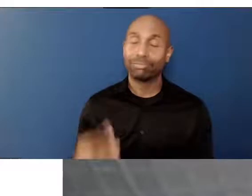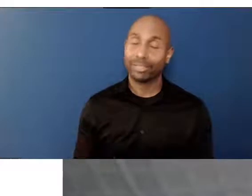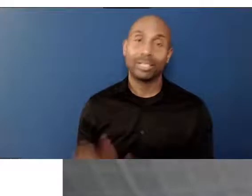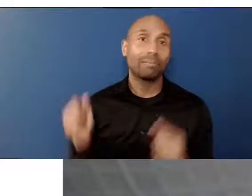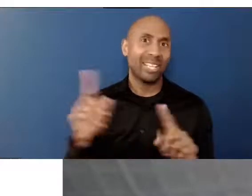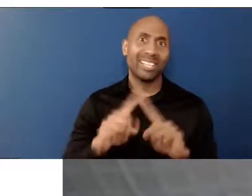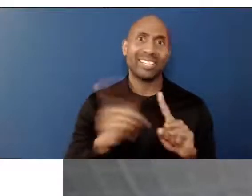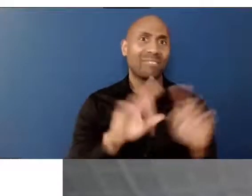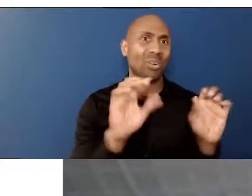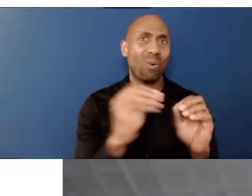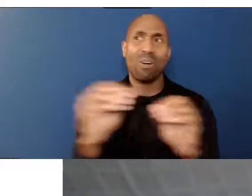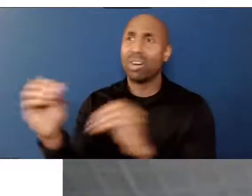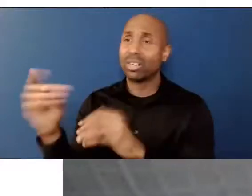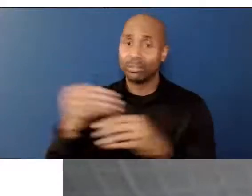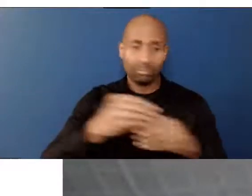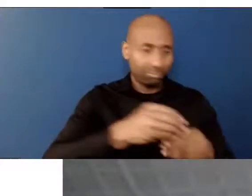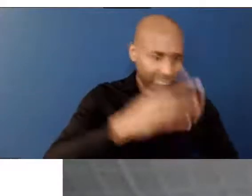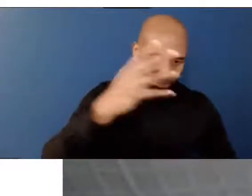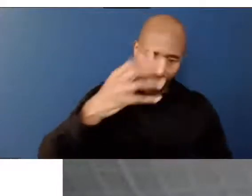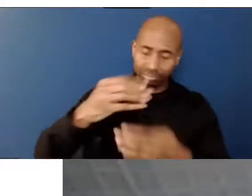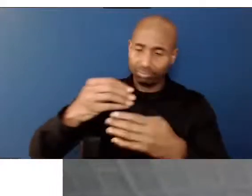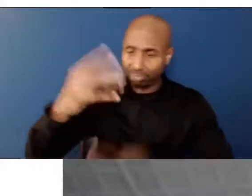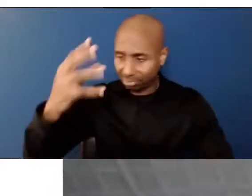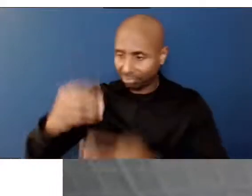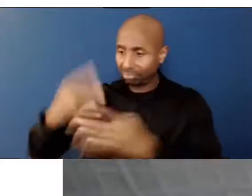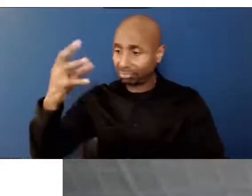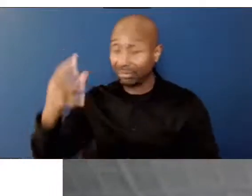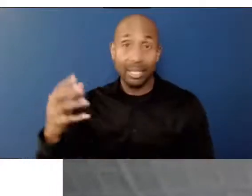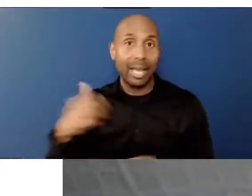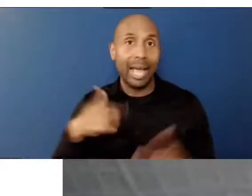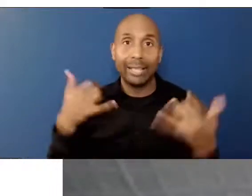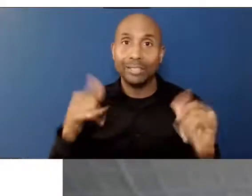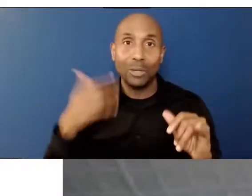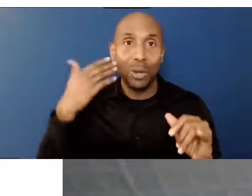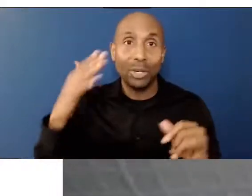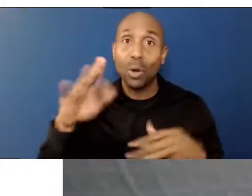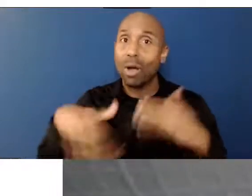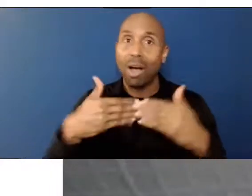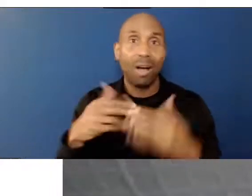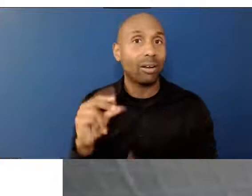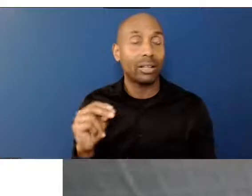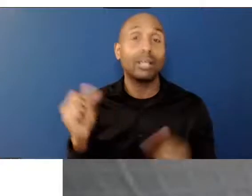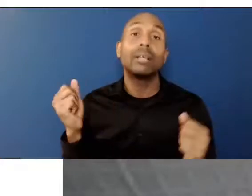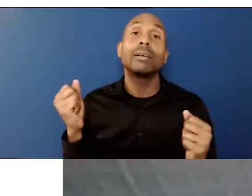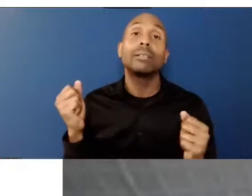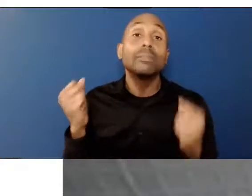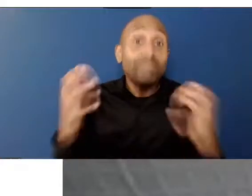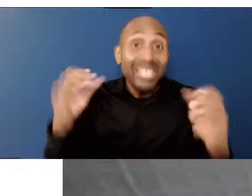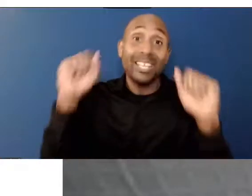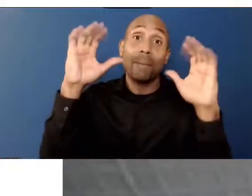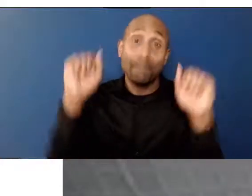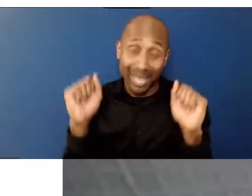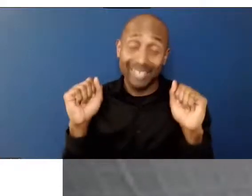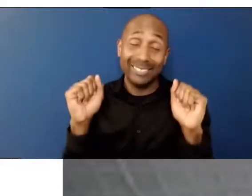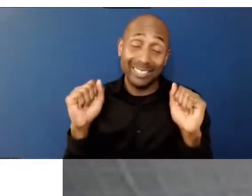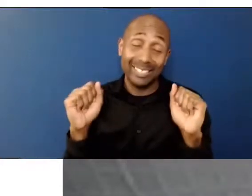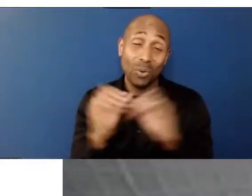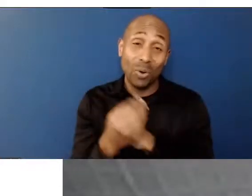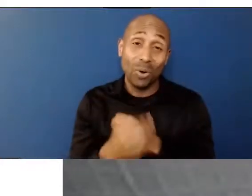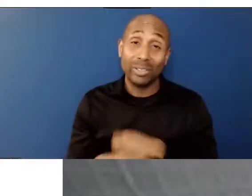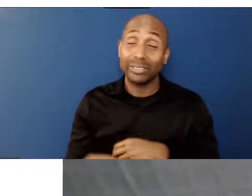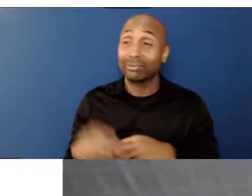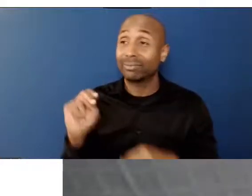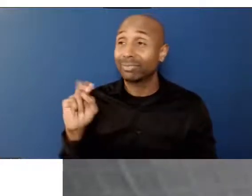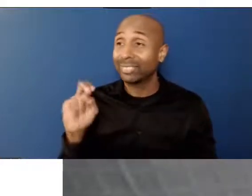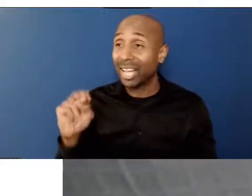about. Right, there are so many amazing organizations and nonprofits and